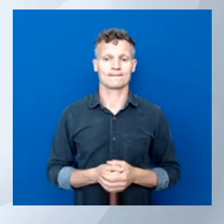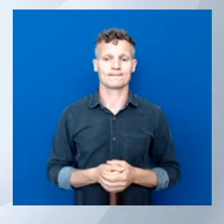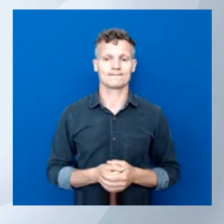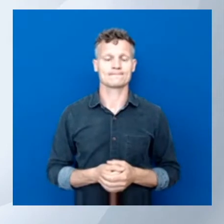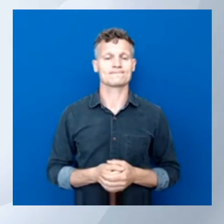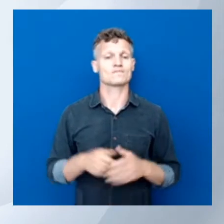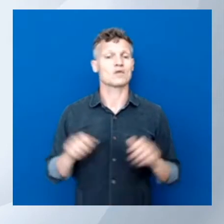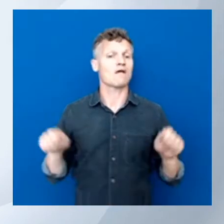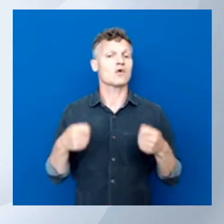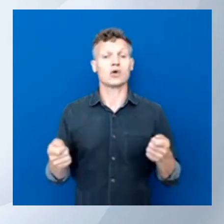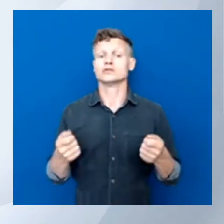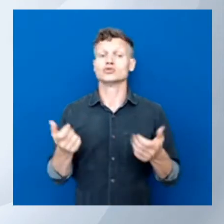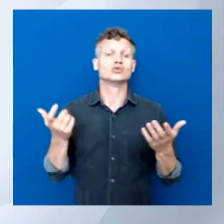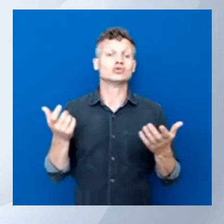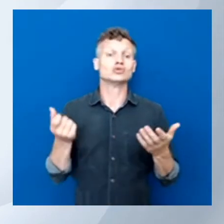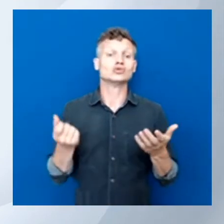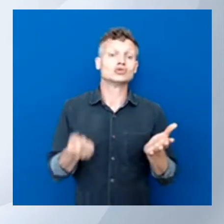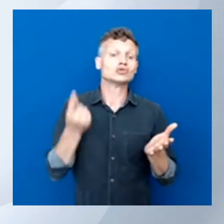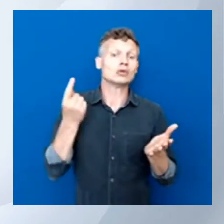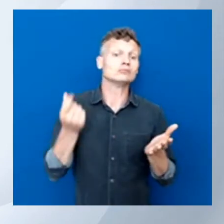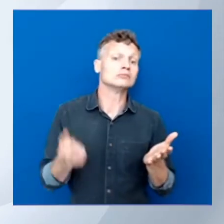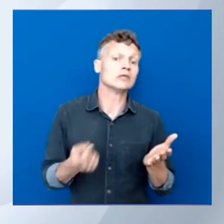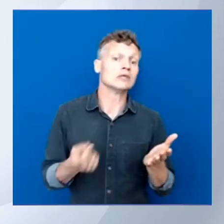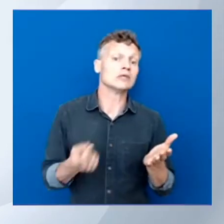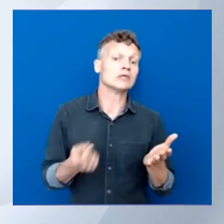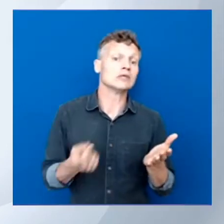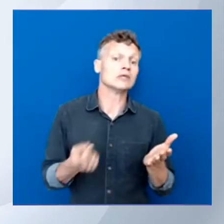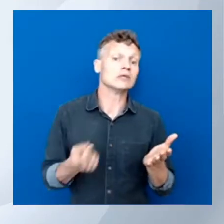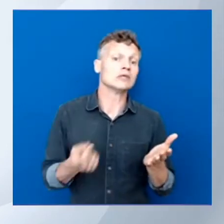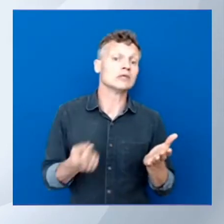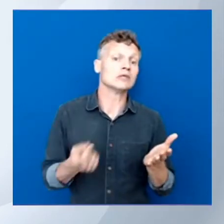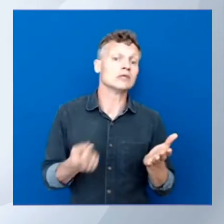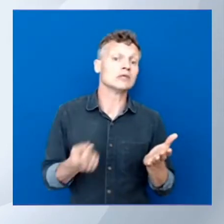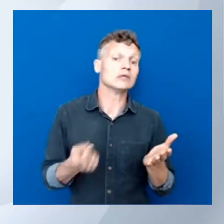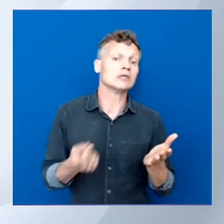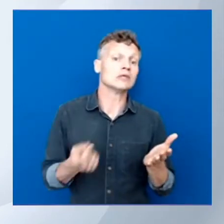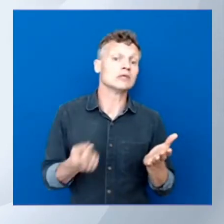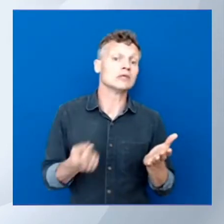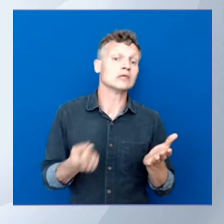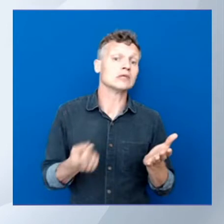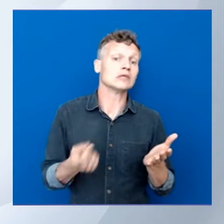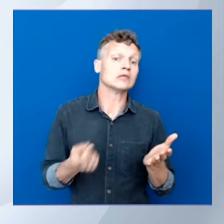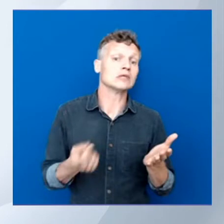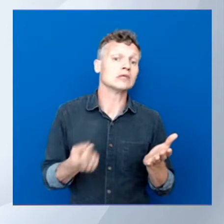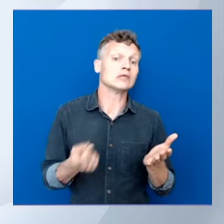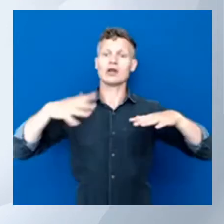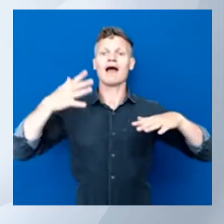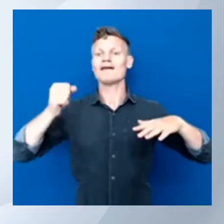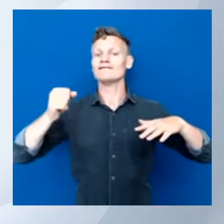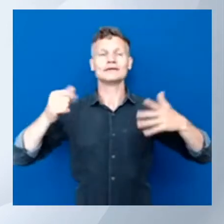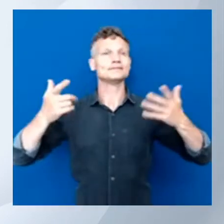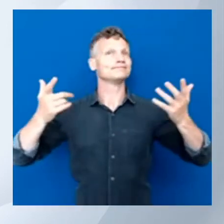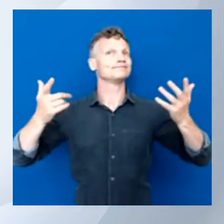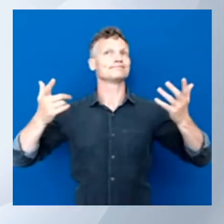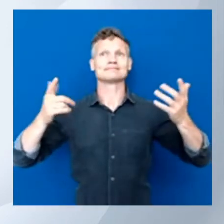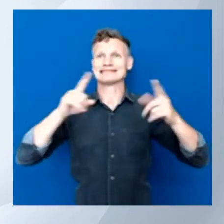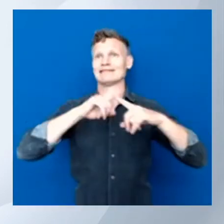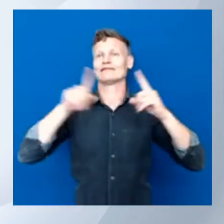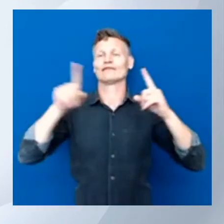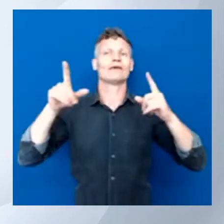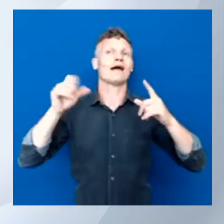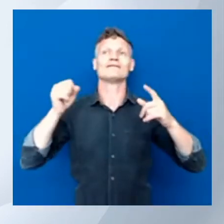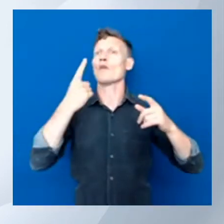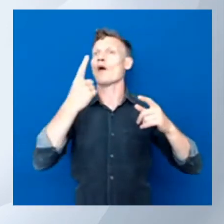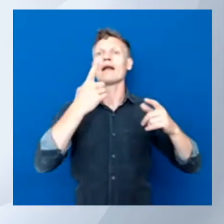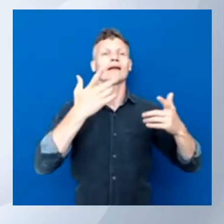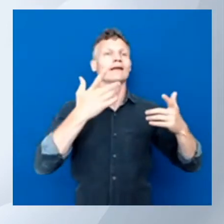in different physical locations, and that could be for various reasons. It could be for, as I mentioned before, natural disasters that occur. What if the